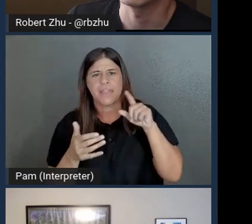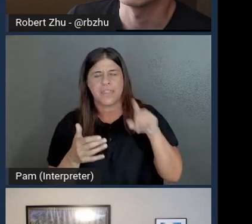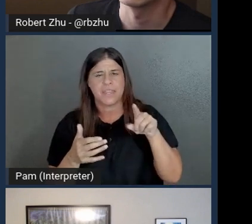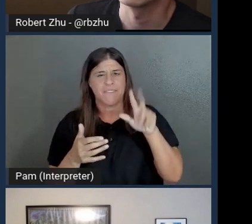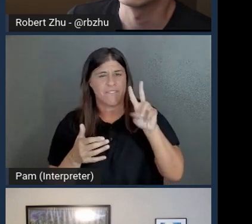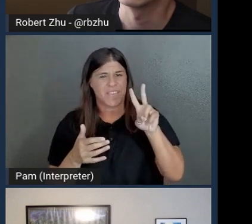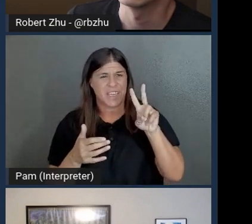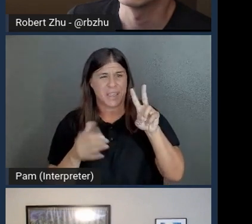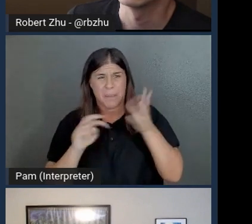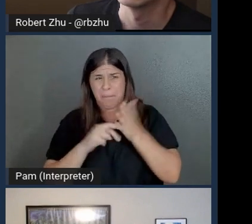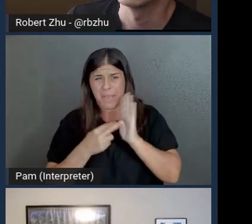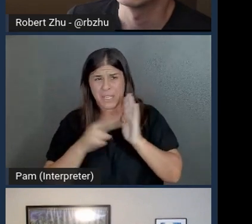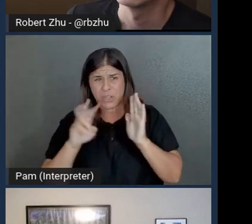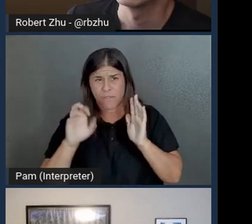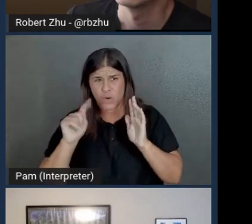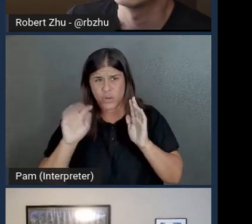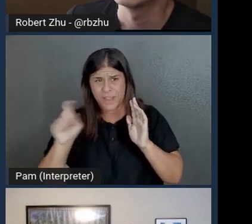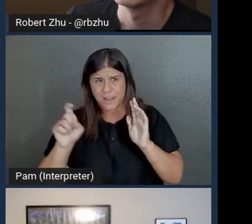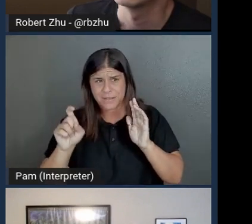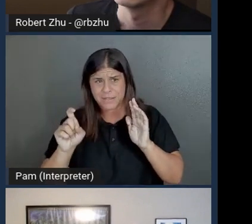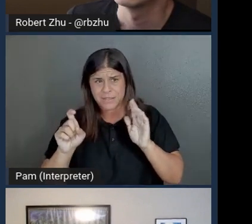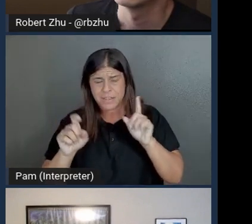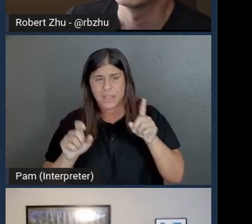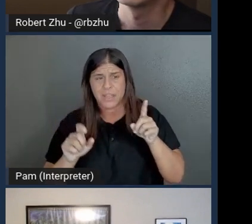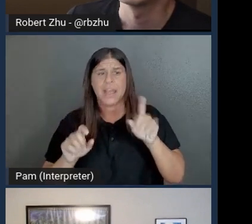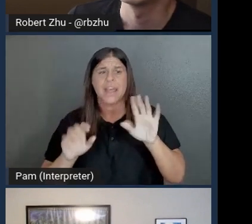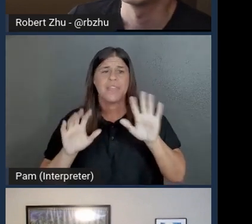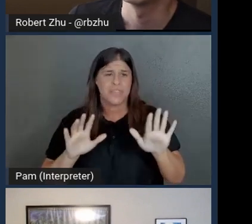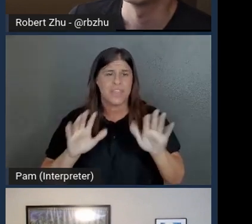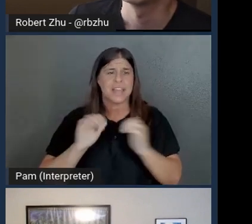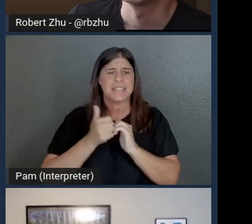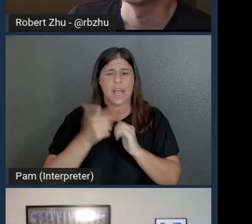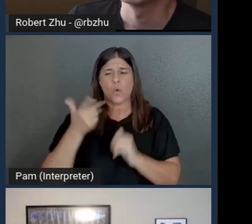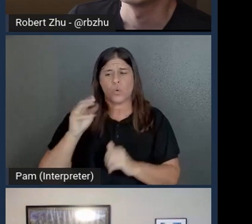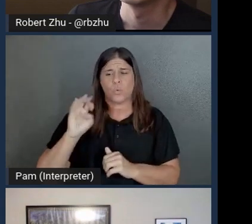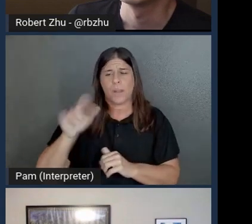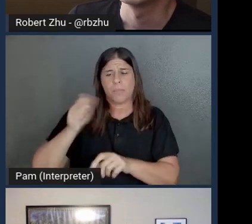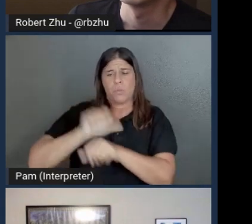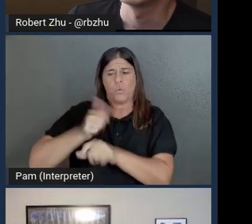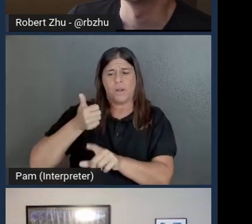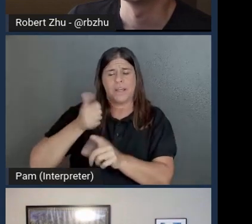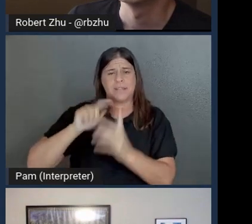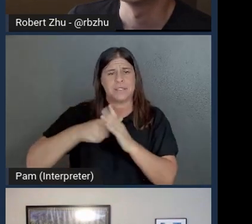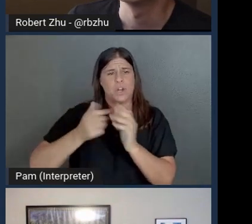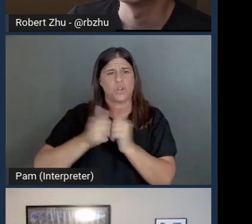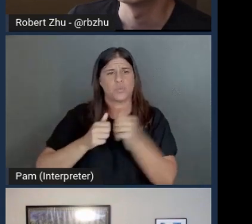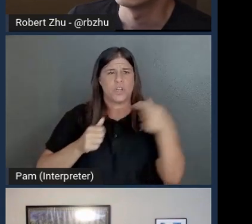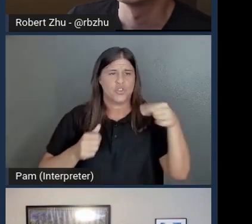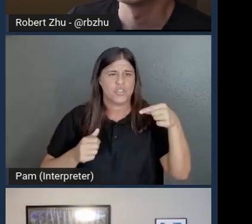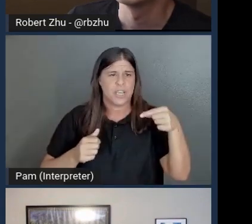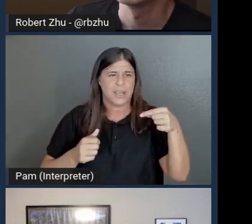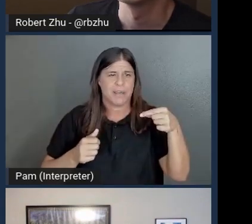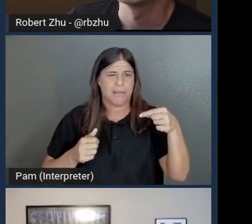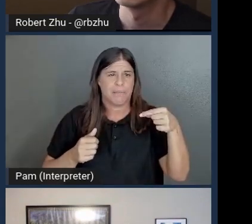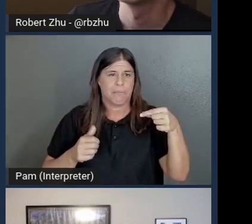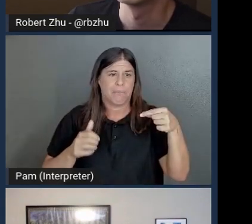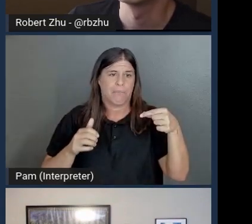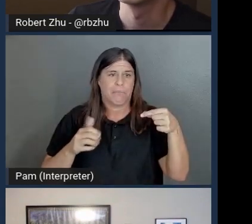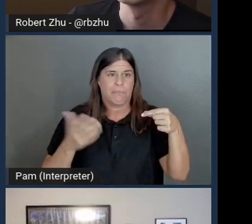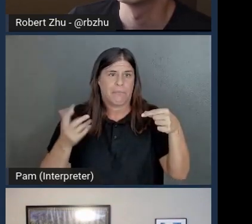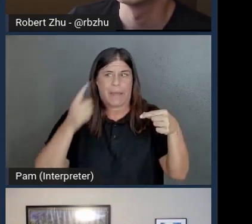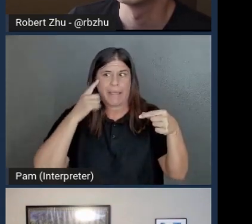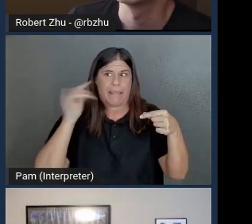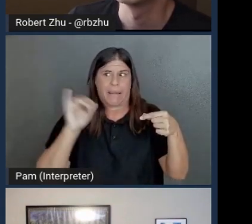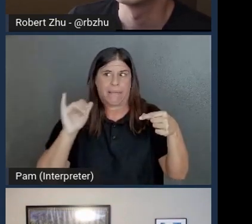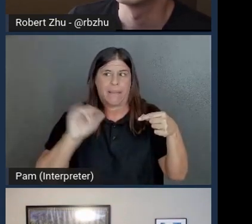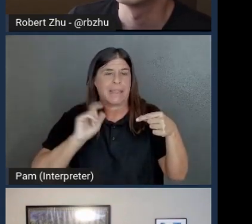that? Yes. So kind of the way that the Gremlin works, it starts with this concept of G, which is basically, you can kind of almost think of as given